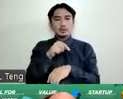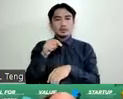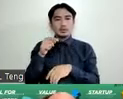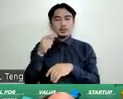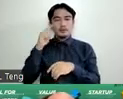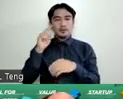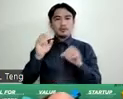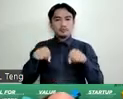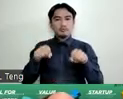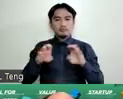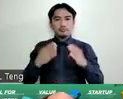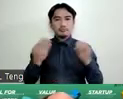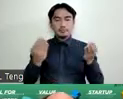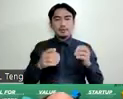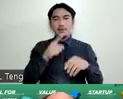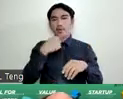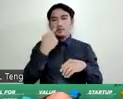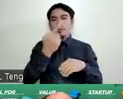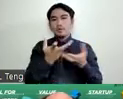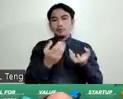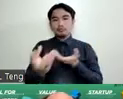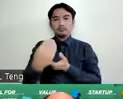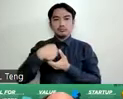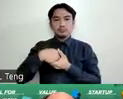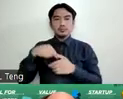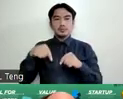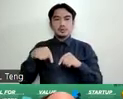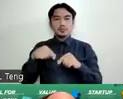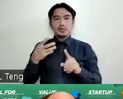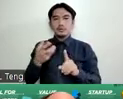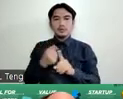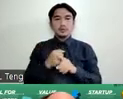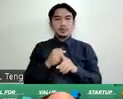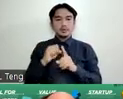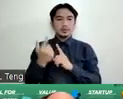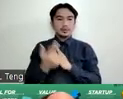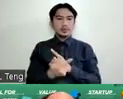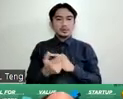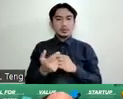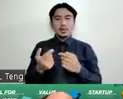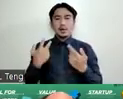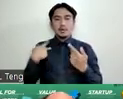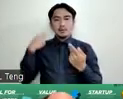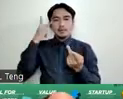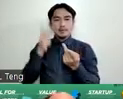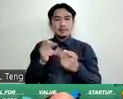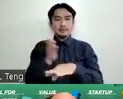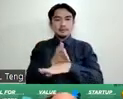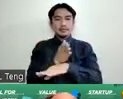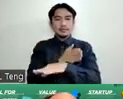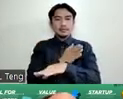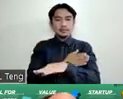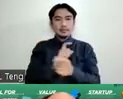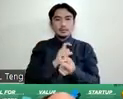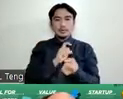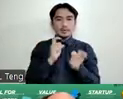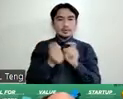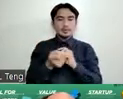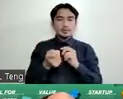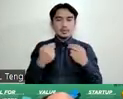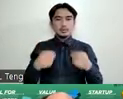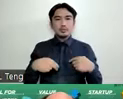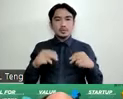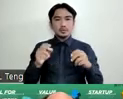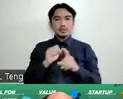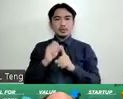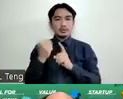wish to create and scale social impact. Our purpose is to build a just and humane society that includes the least, the lost, and